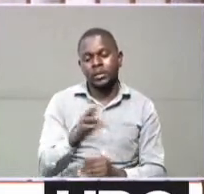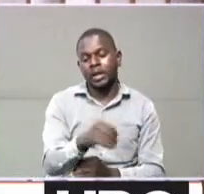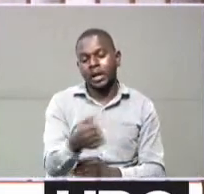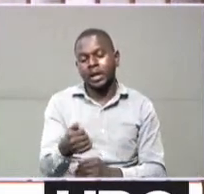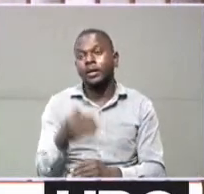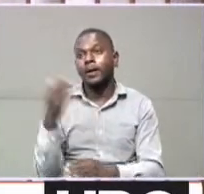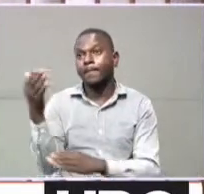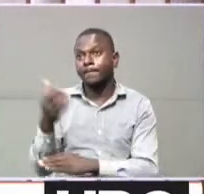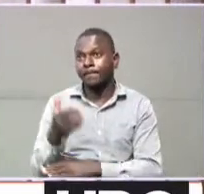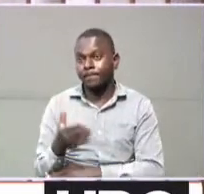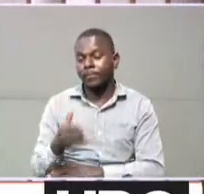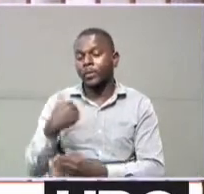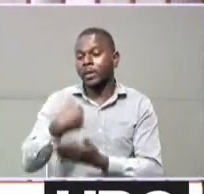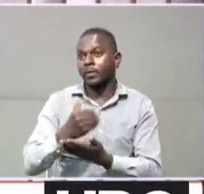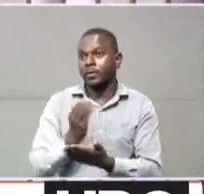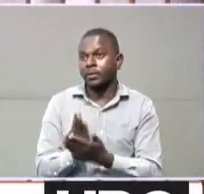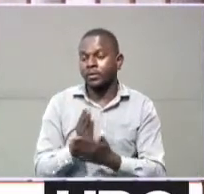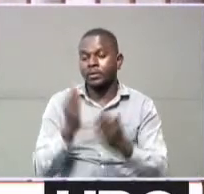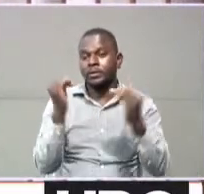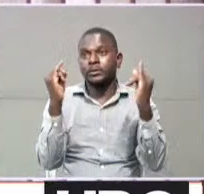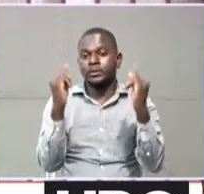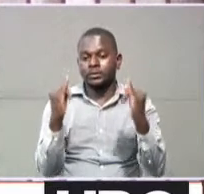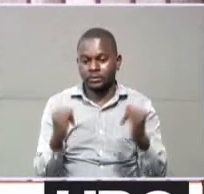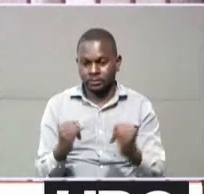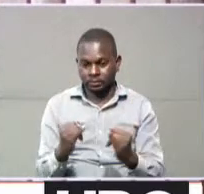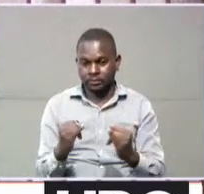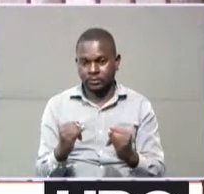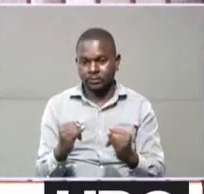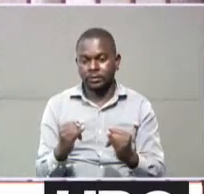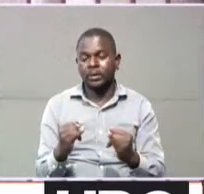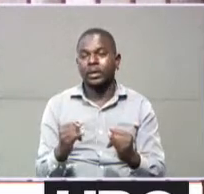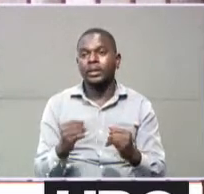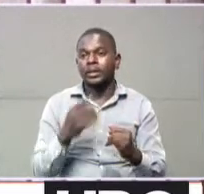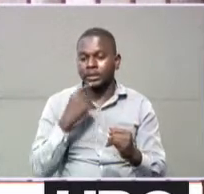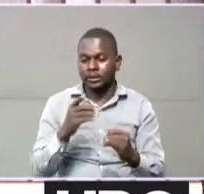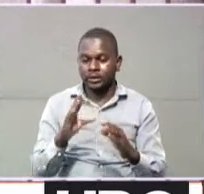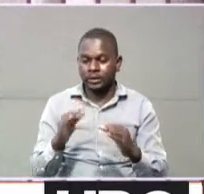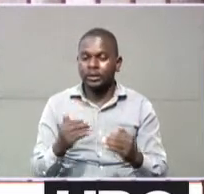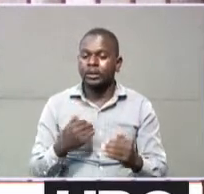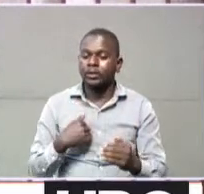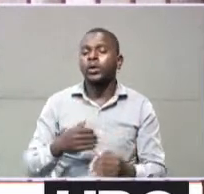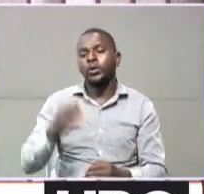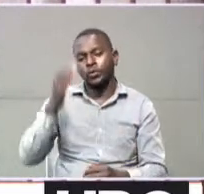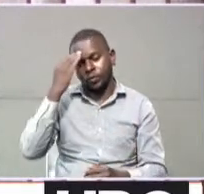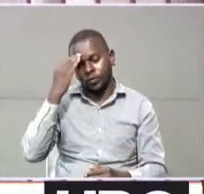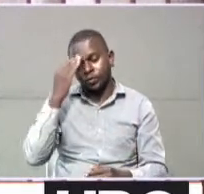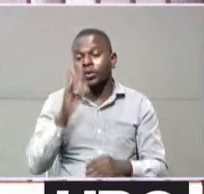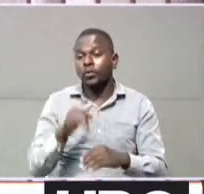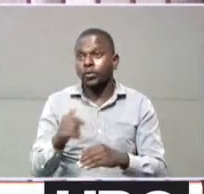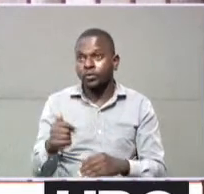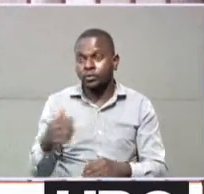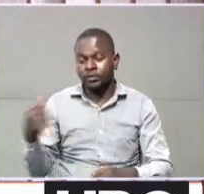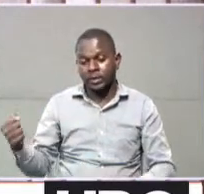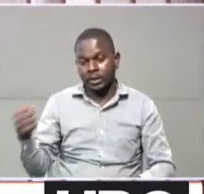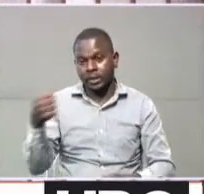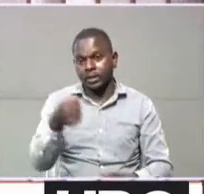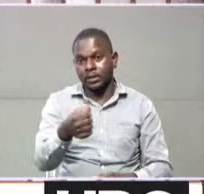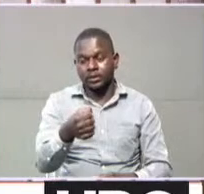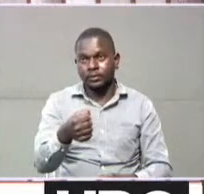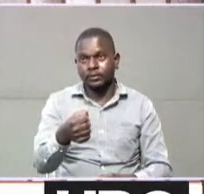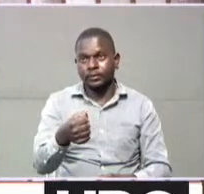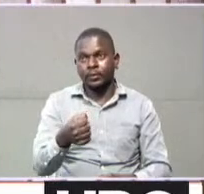ministries department and agencies as had been committed i'll therefore like to know when is the redeployment